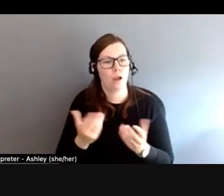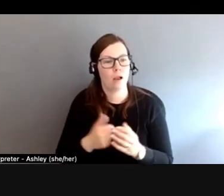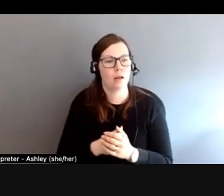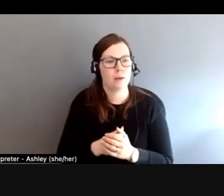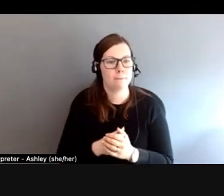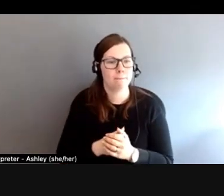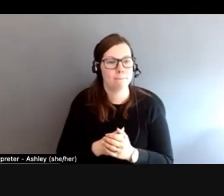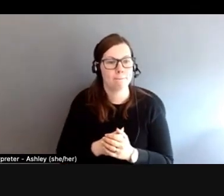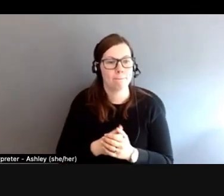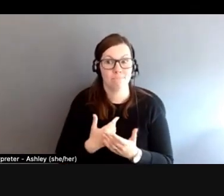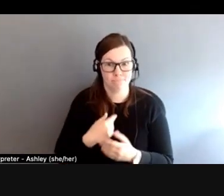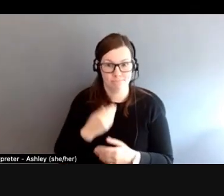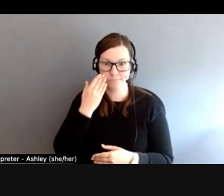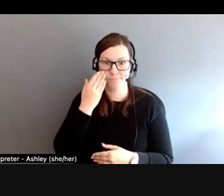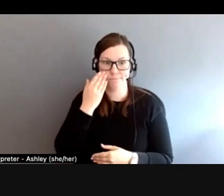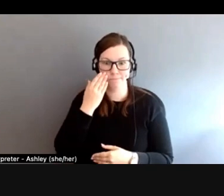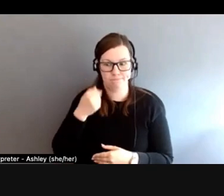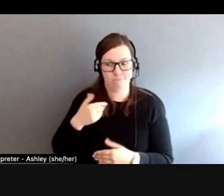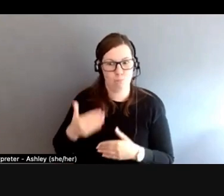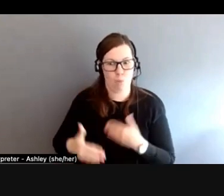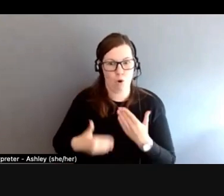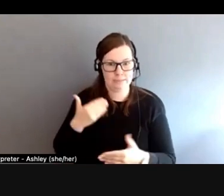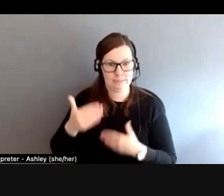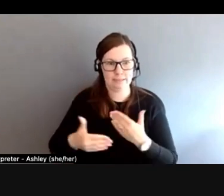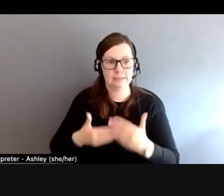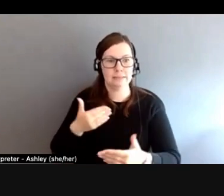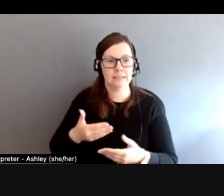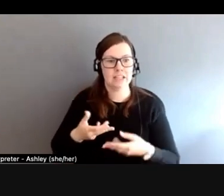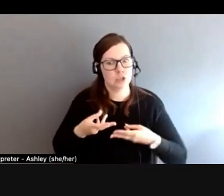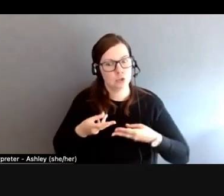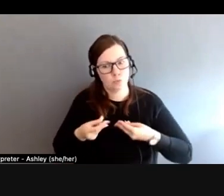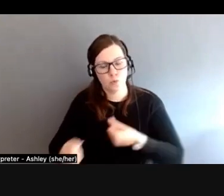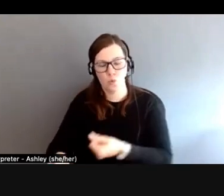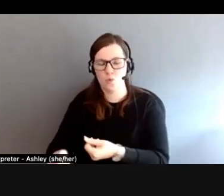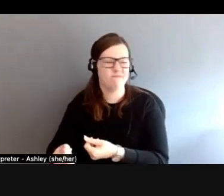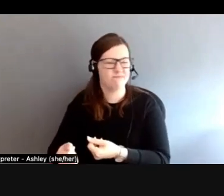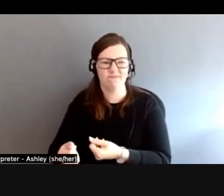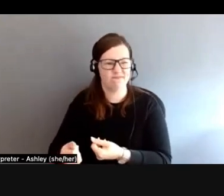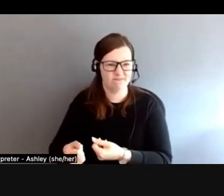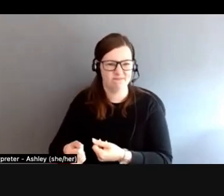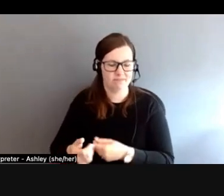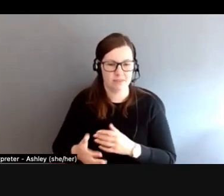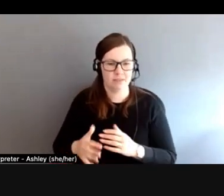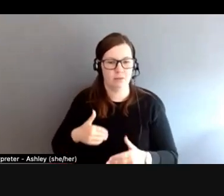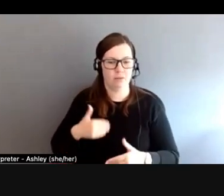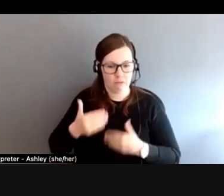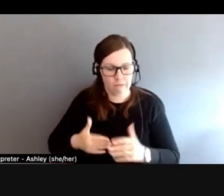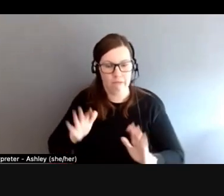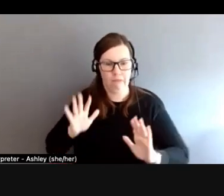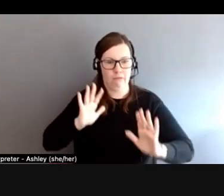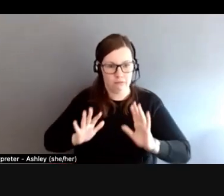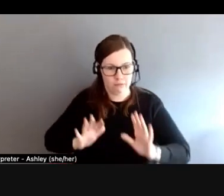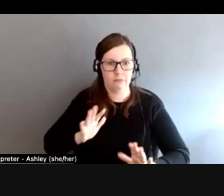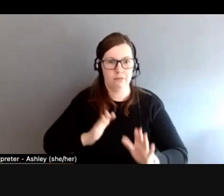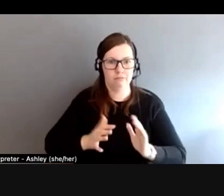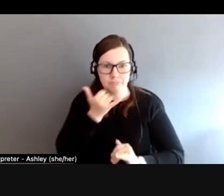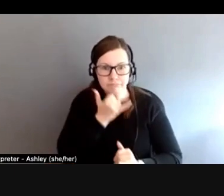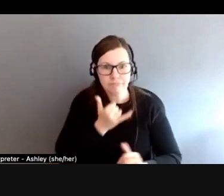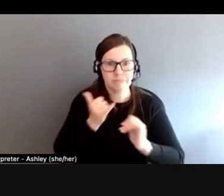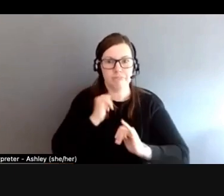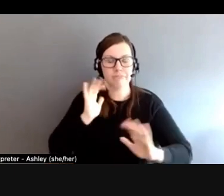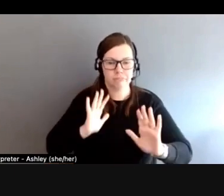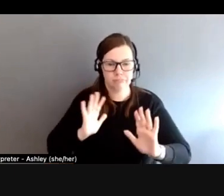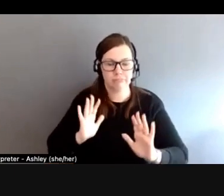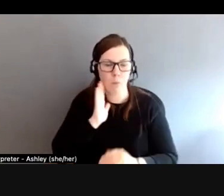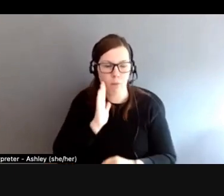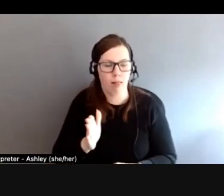all have to go through, but there are also great benefits to using some of those tools. So we hope that you will have a chance in the breakout rooms to really just chat about